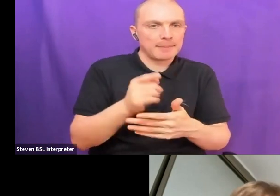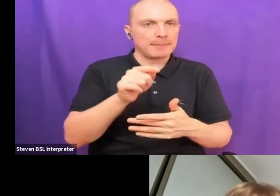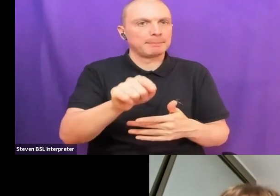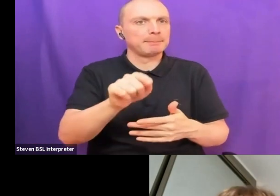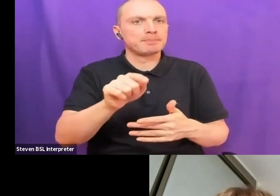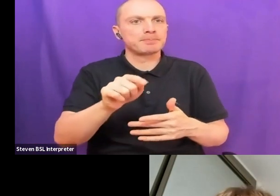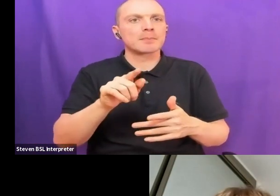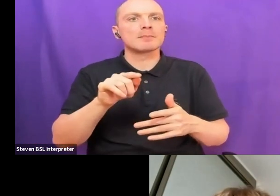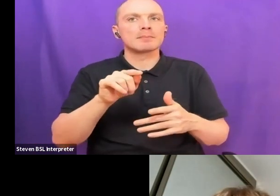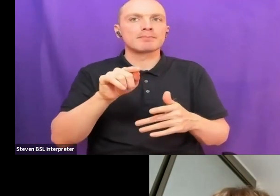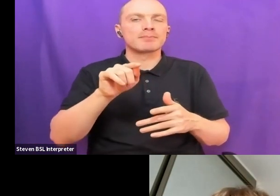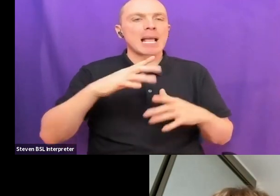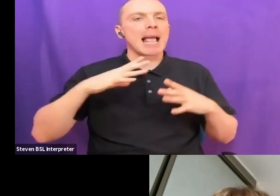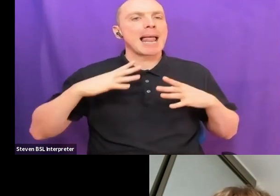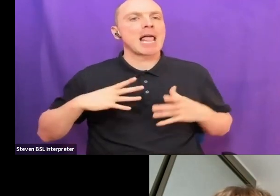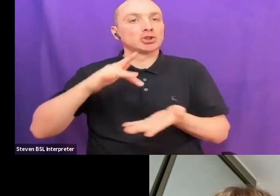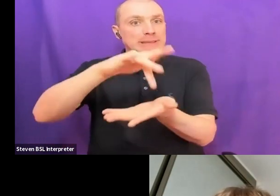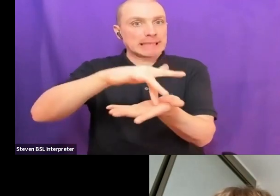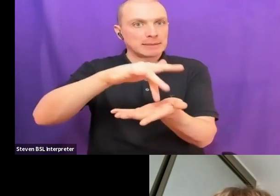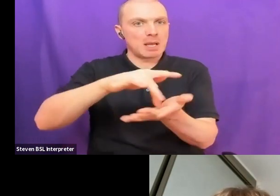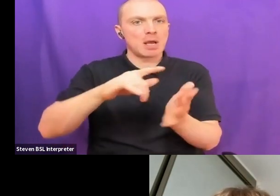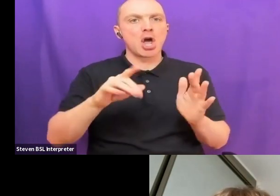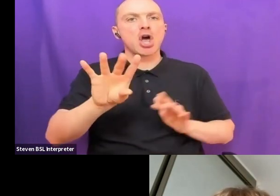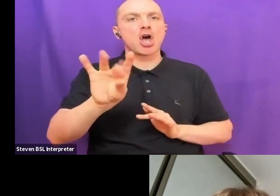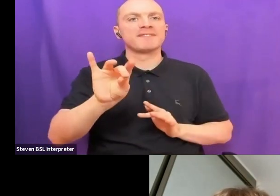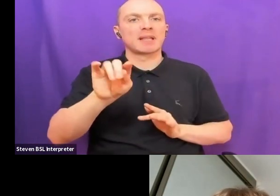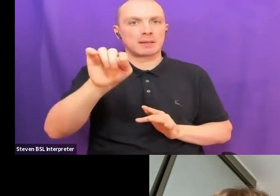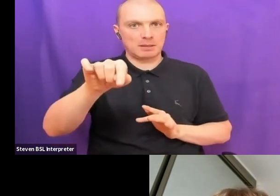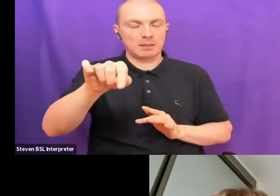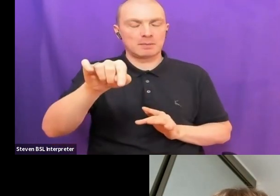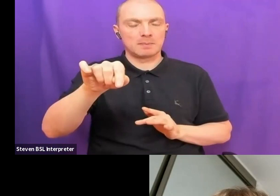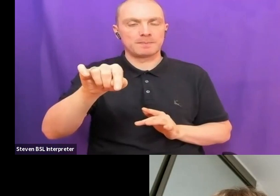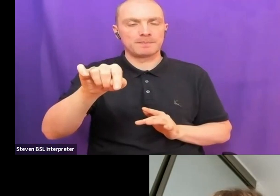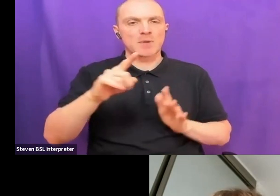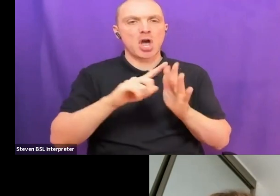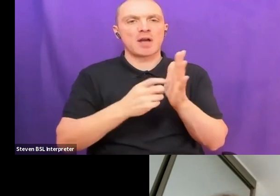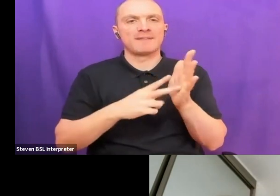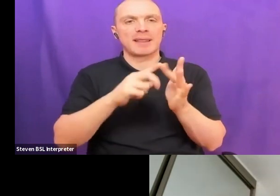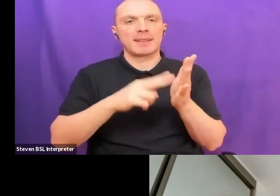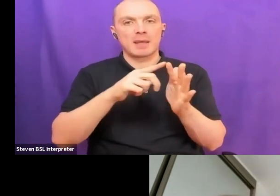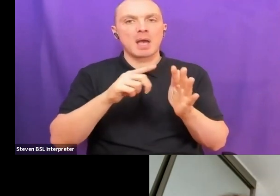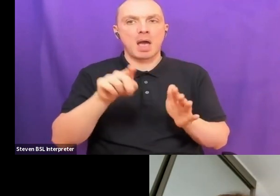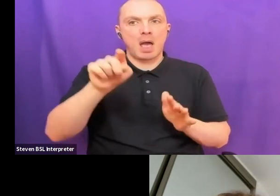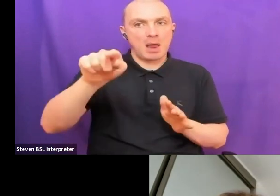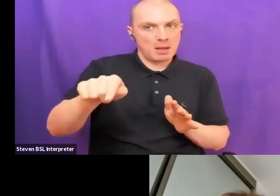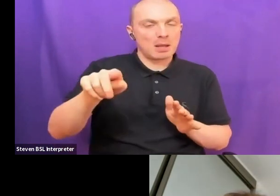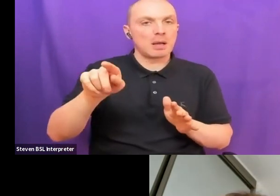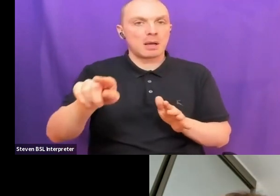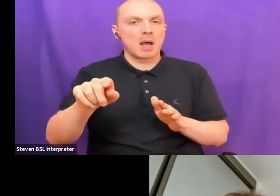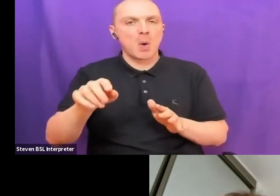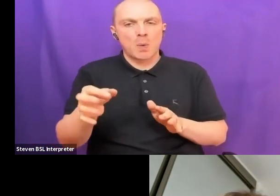leisure centre in Irvine, and the refurbishment of that the old townhouse, which is adjacent to that